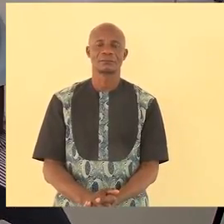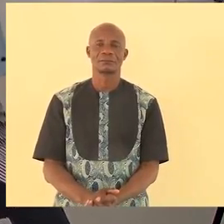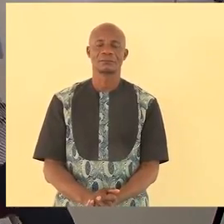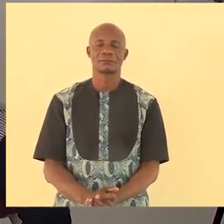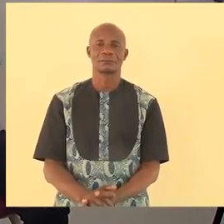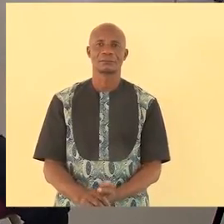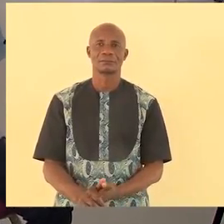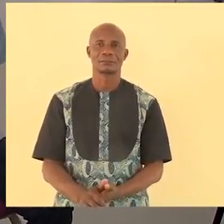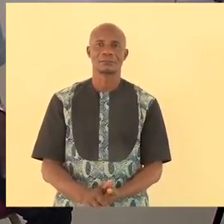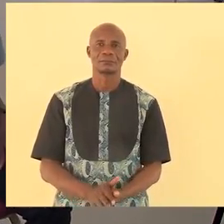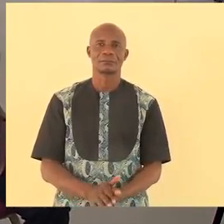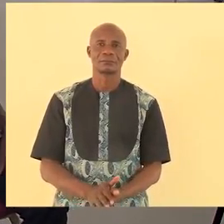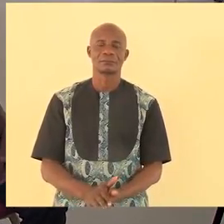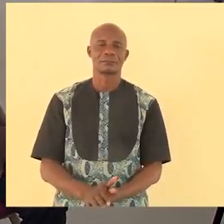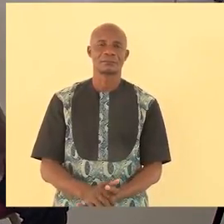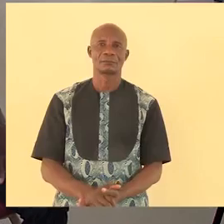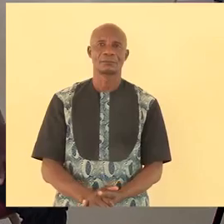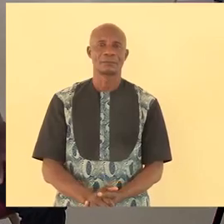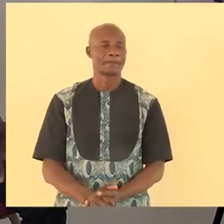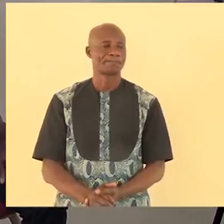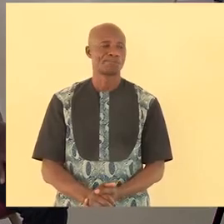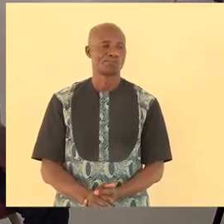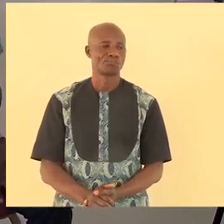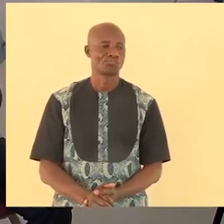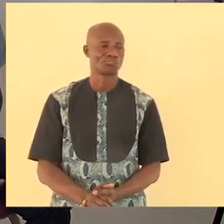Let's hear from you. Solomon, right?